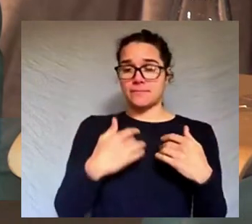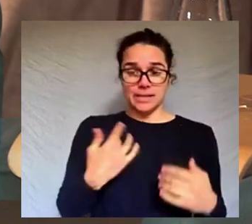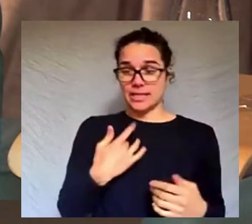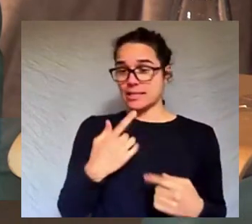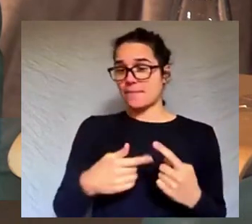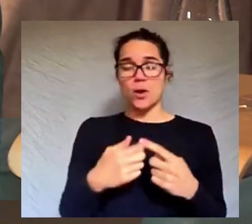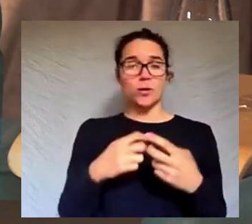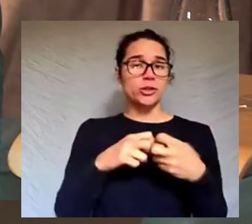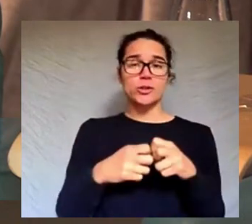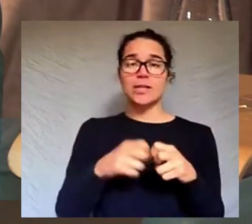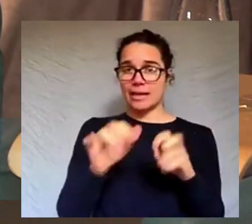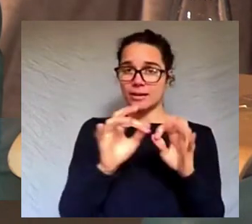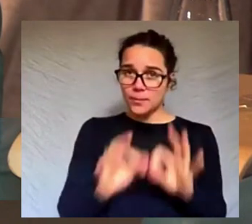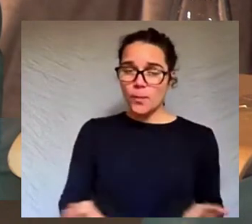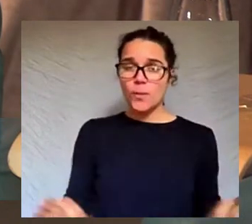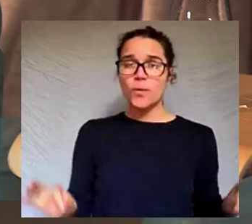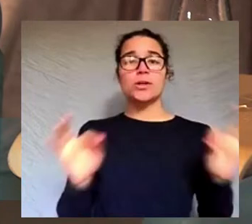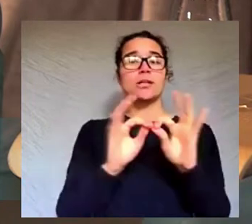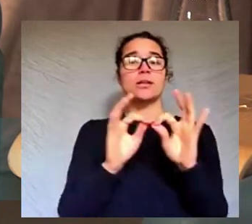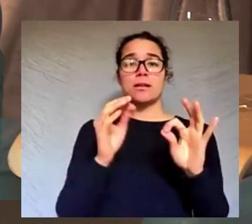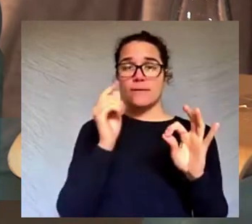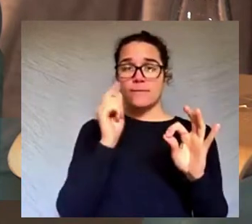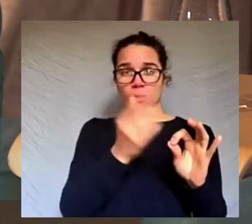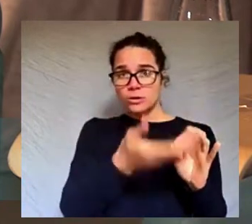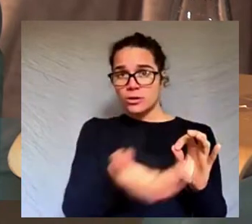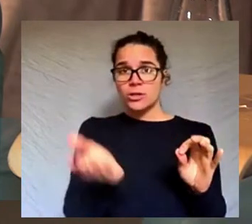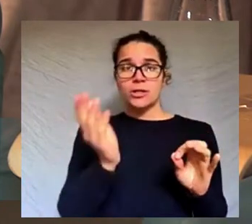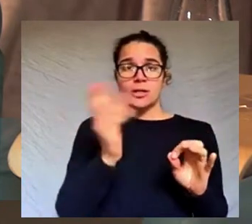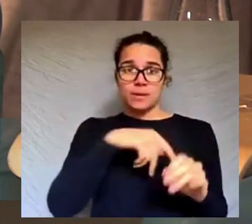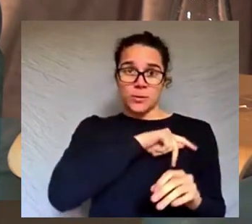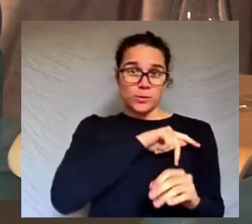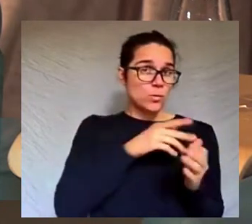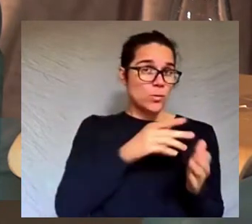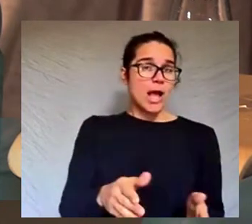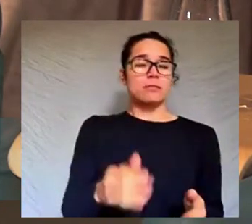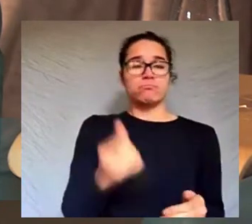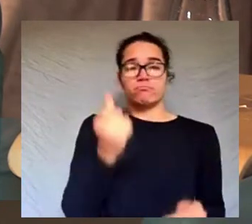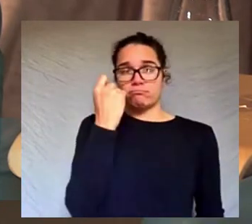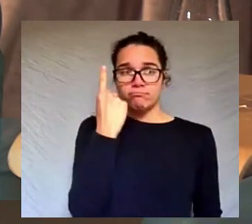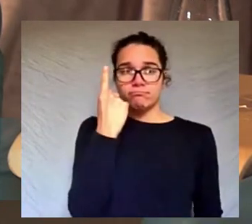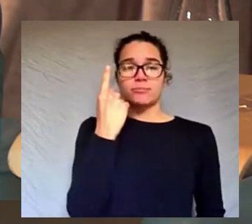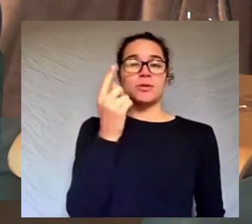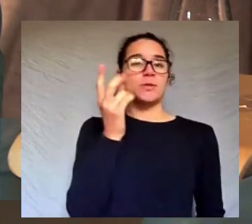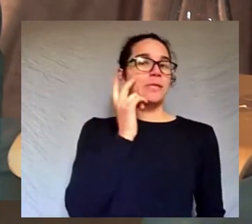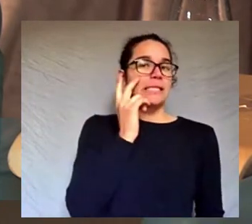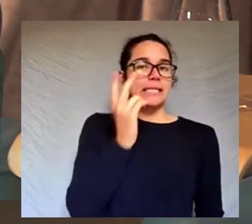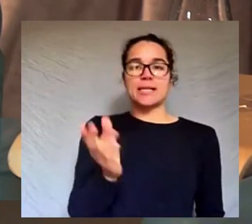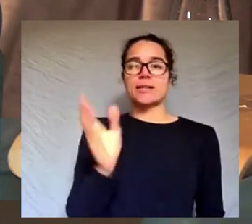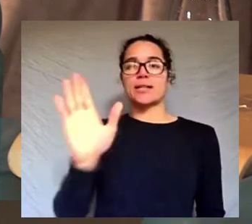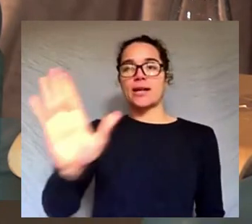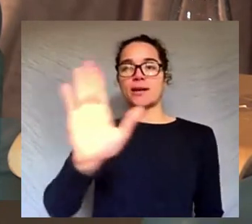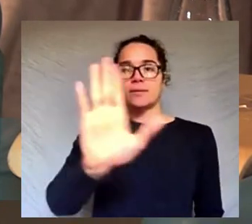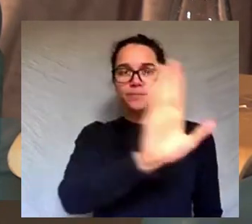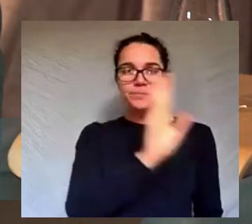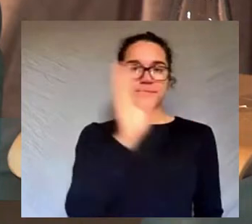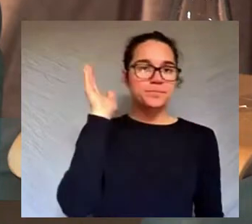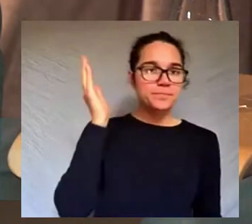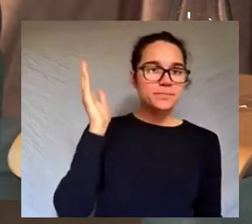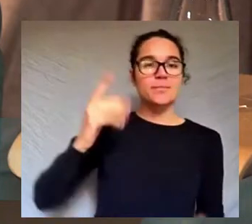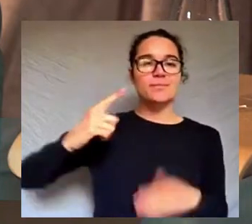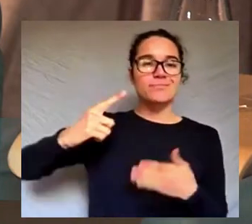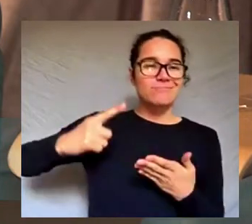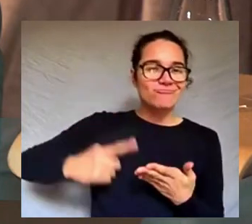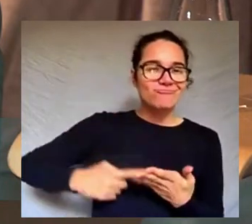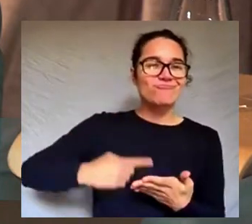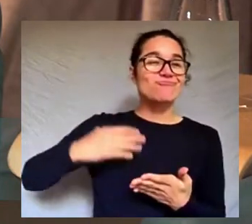that are important to people in a more visceral way. And in the presentation, you can see that. And occasionally someone might